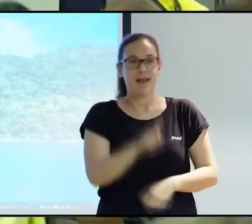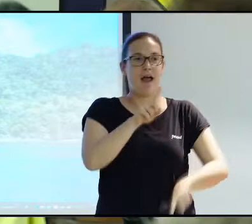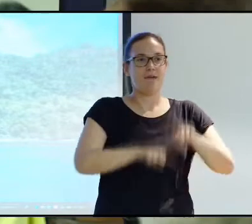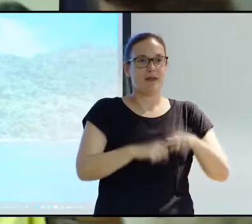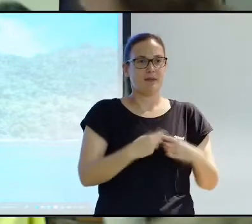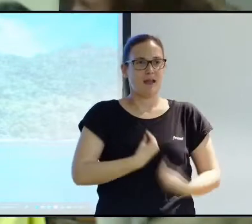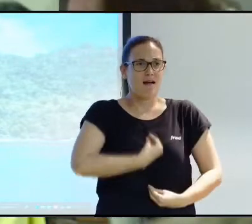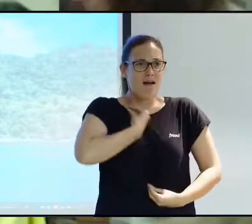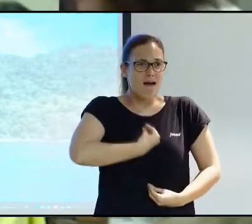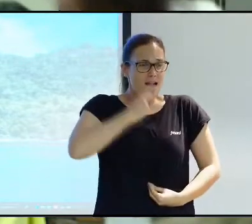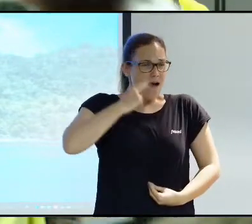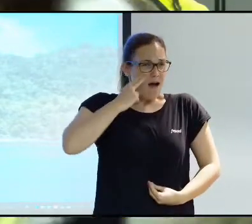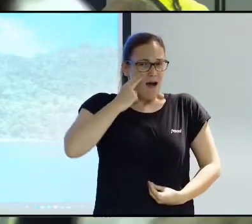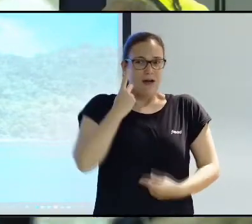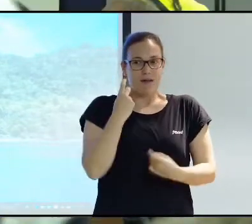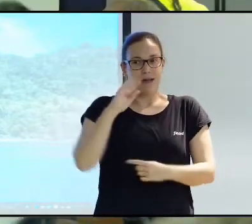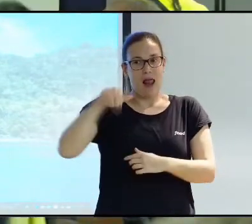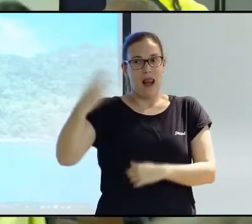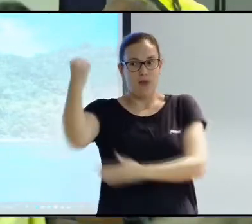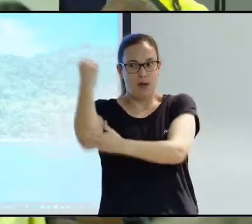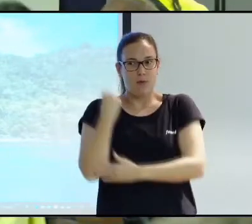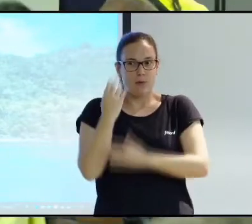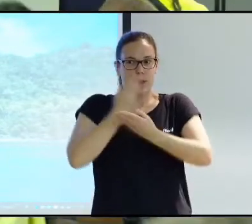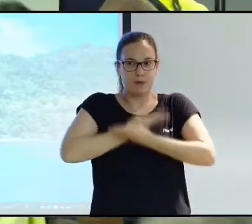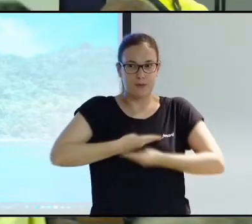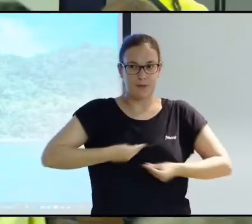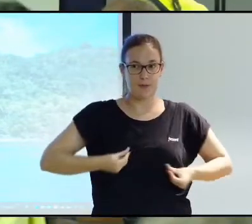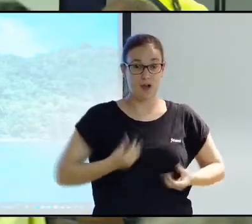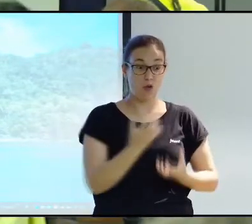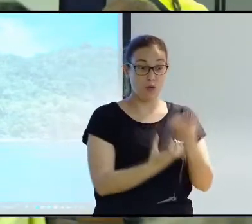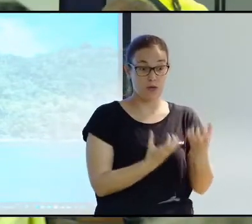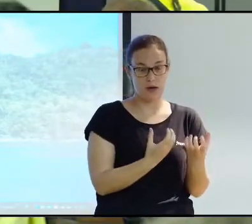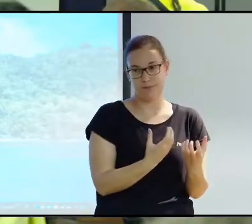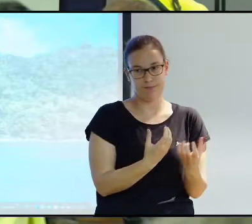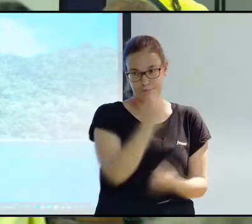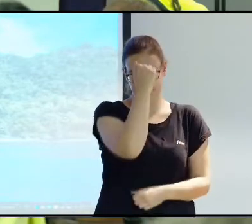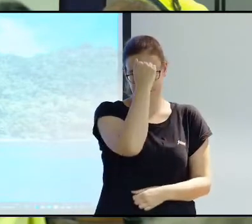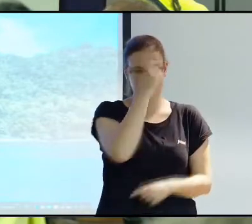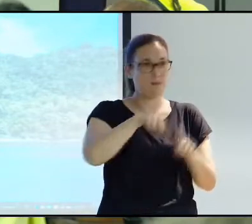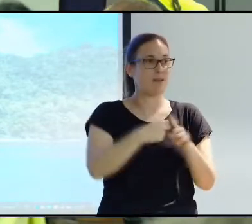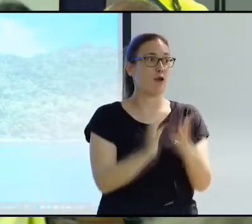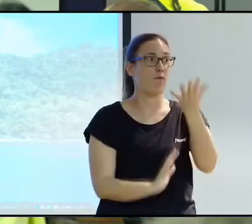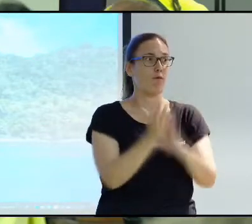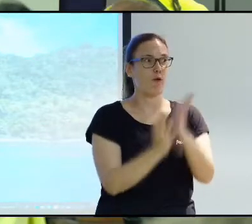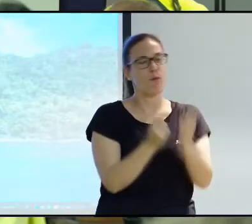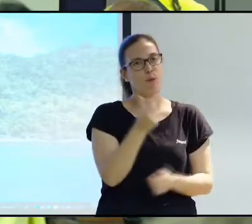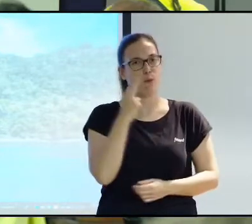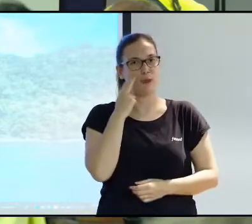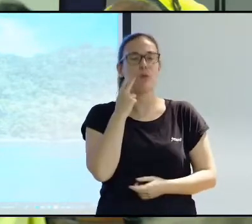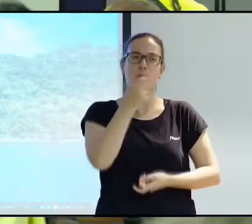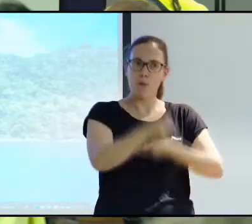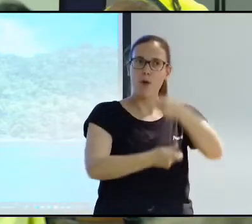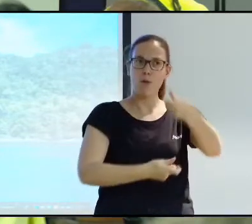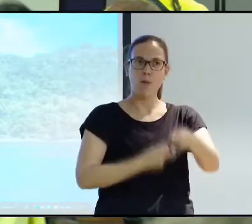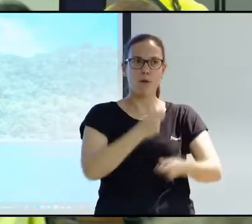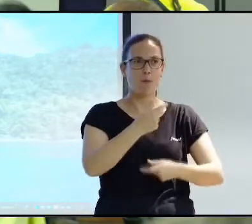I'm afraid, and people have to help me feel fine. I don't cook well, and I'm afraid of the fire, but I think that little by little I'll be able to